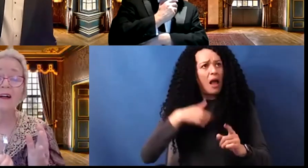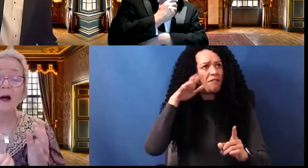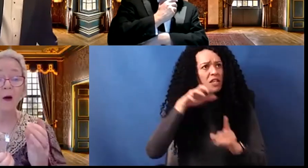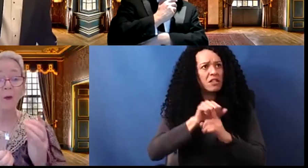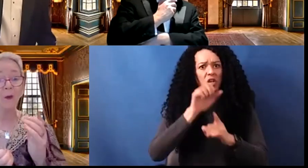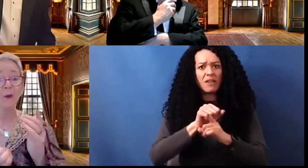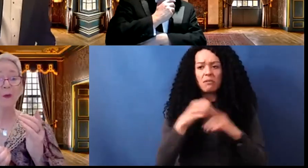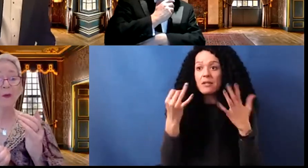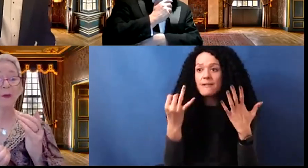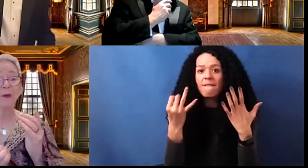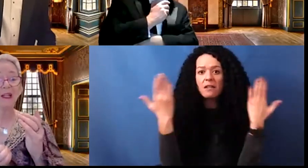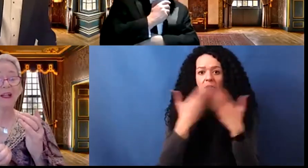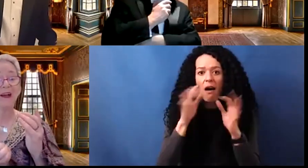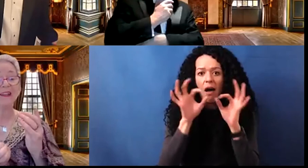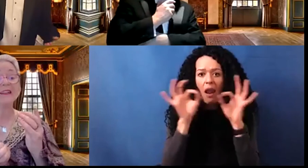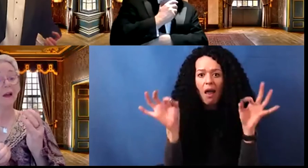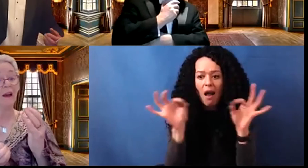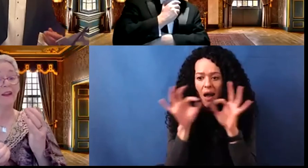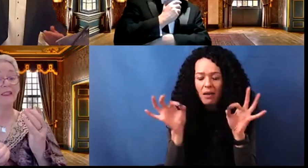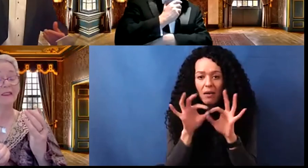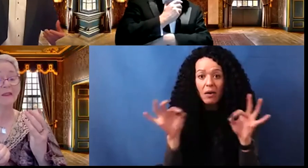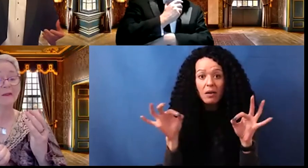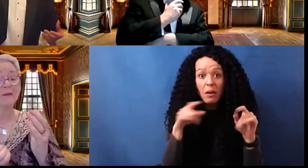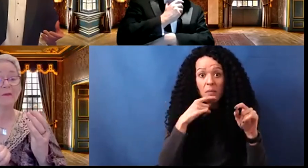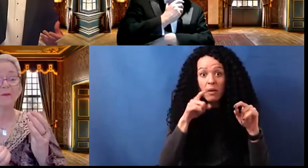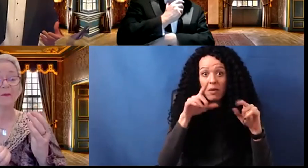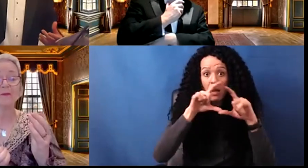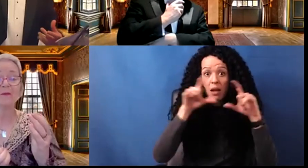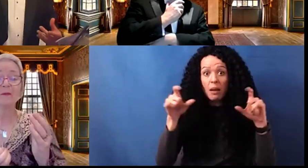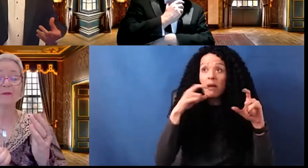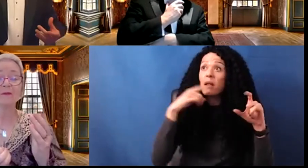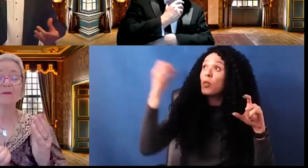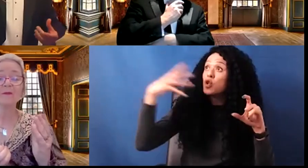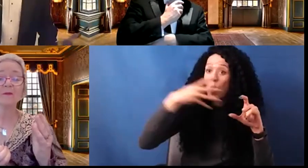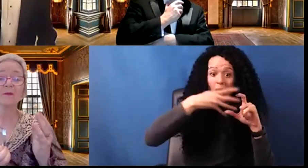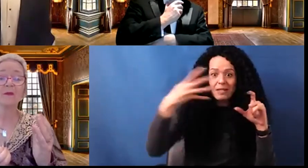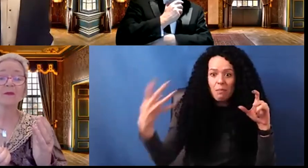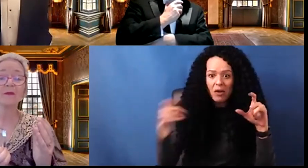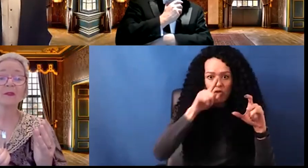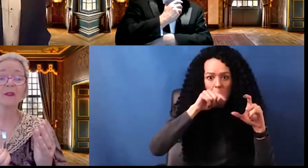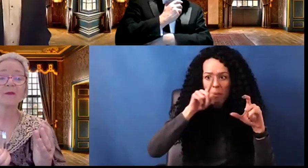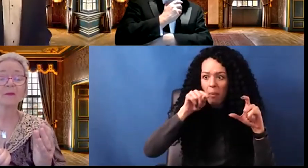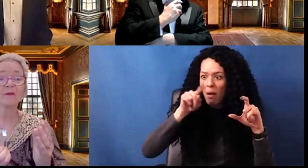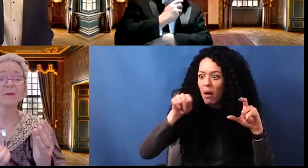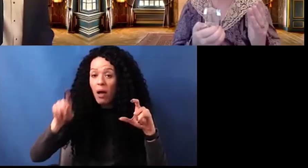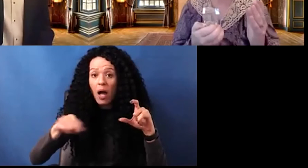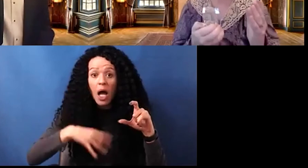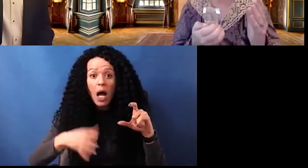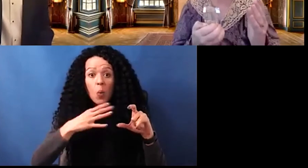discovered 7 dark lines crossing the solar spectrum, which I wish to show